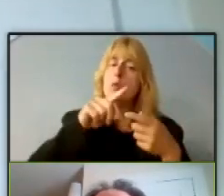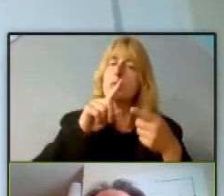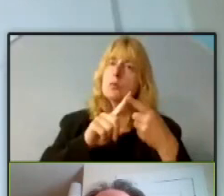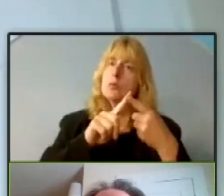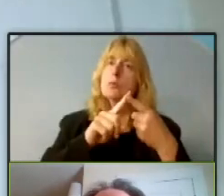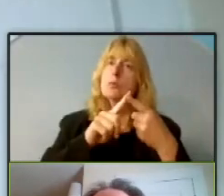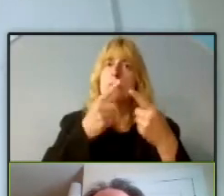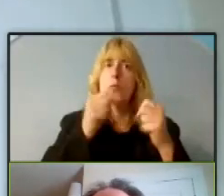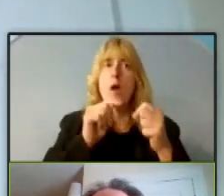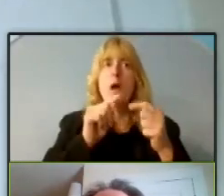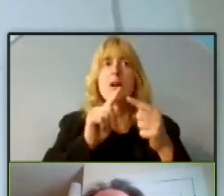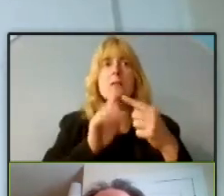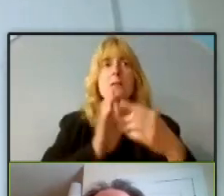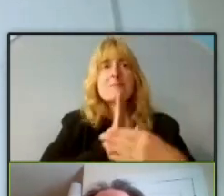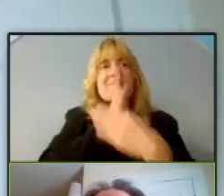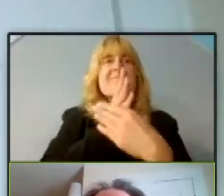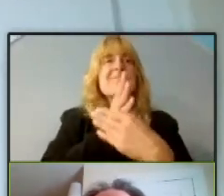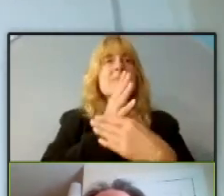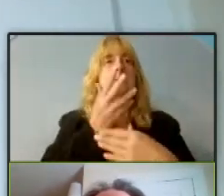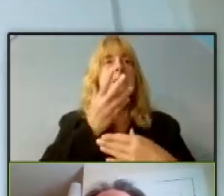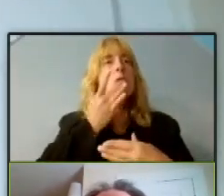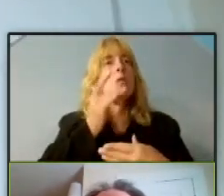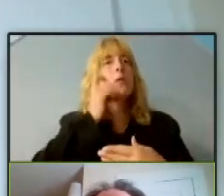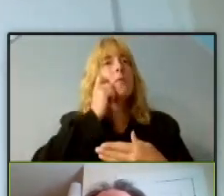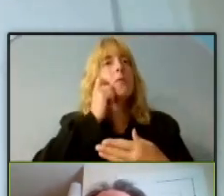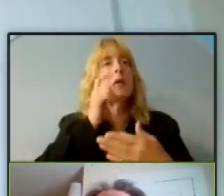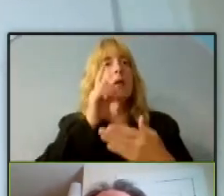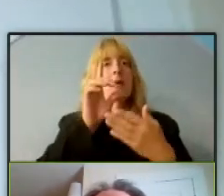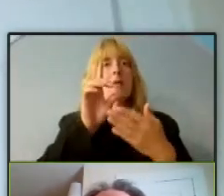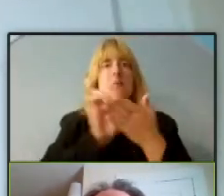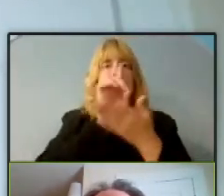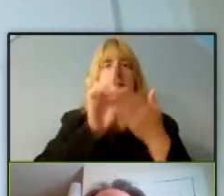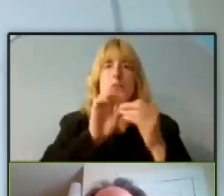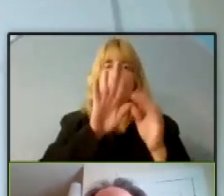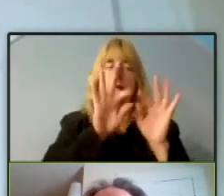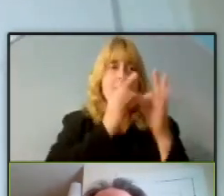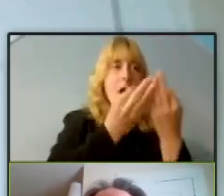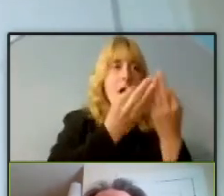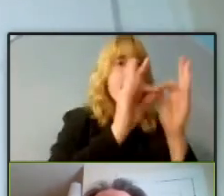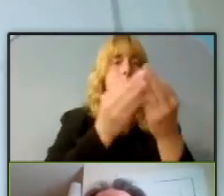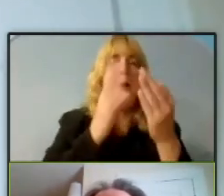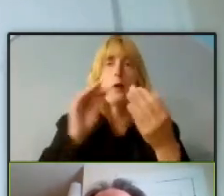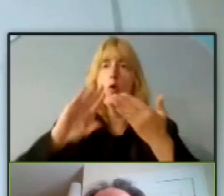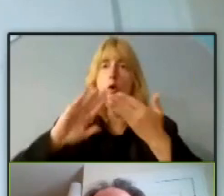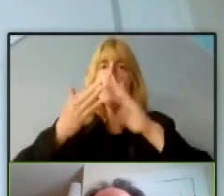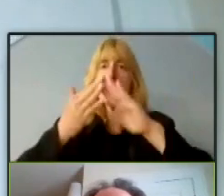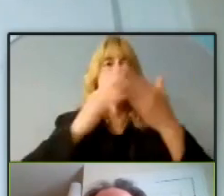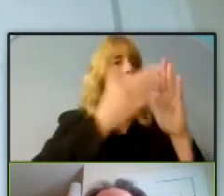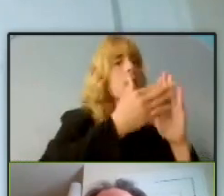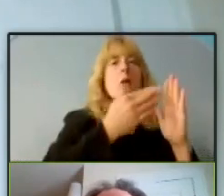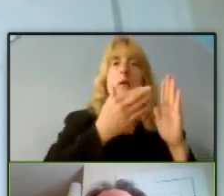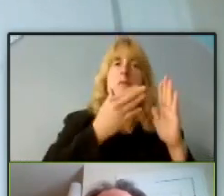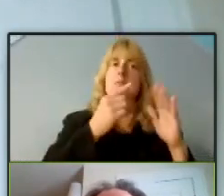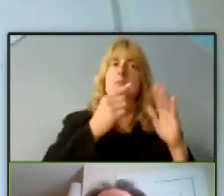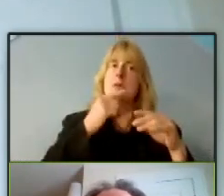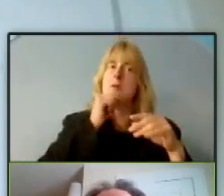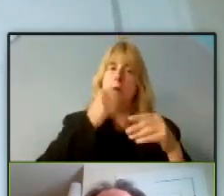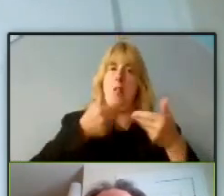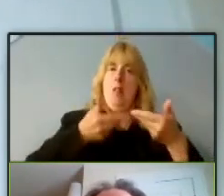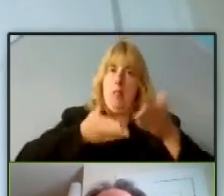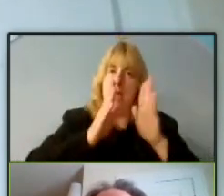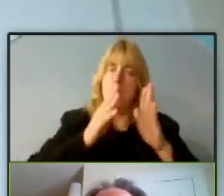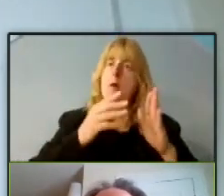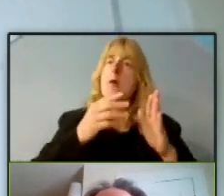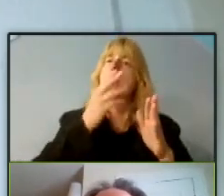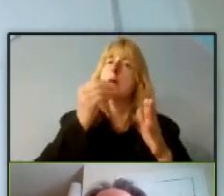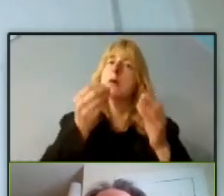communities. Do not let relatives say racist things. Instead, invite more folks to join the movement. That means